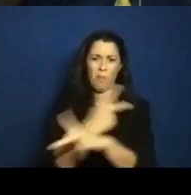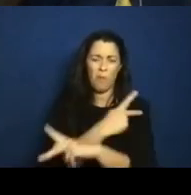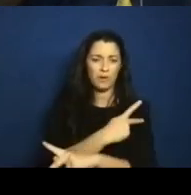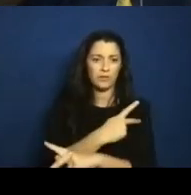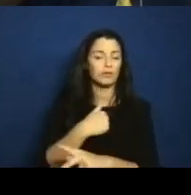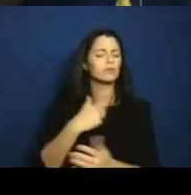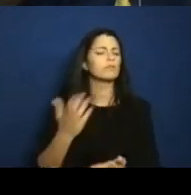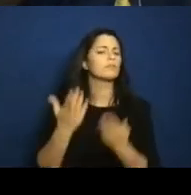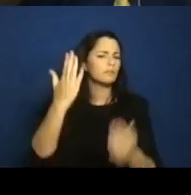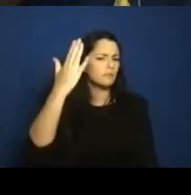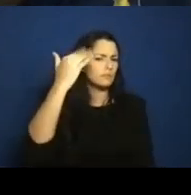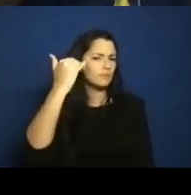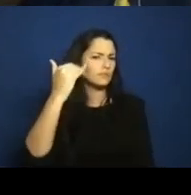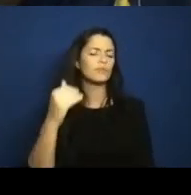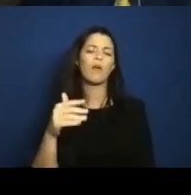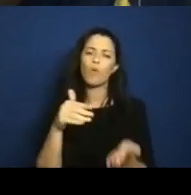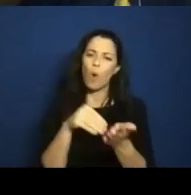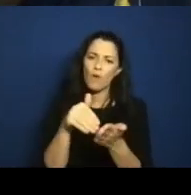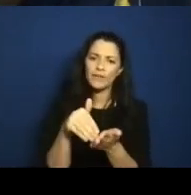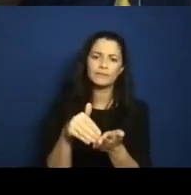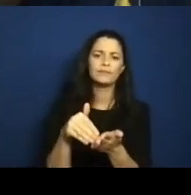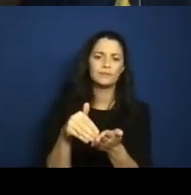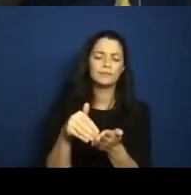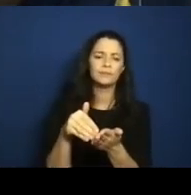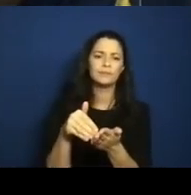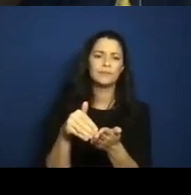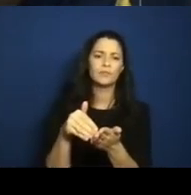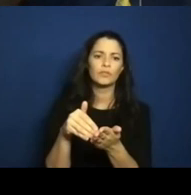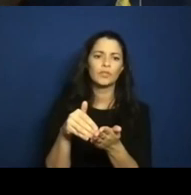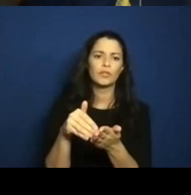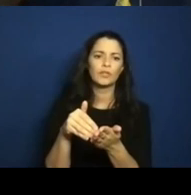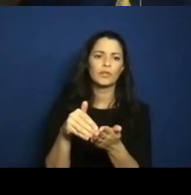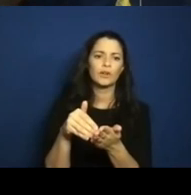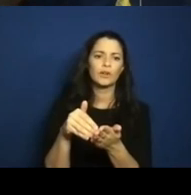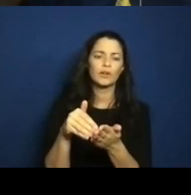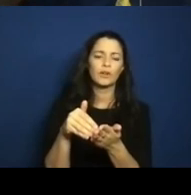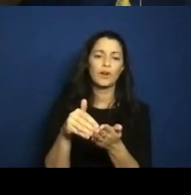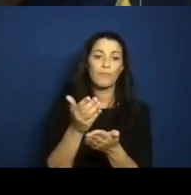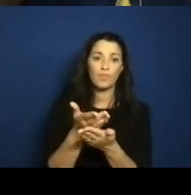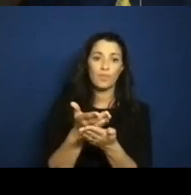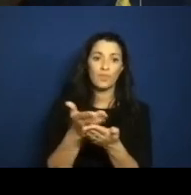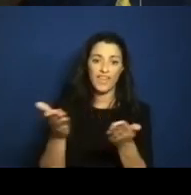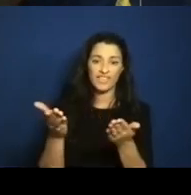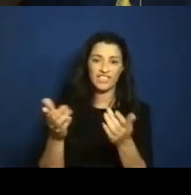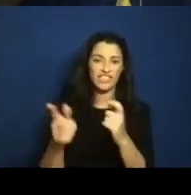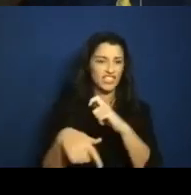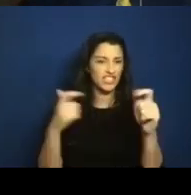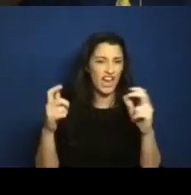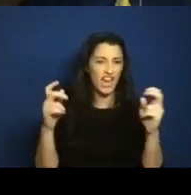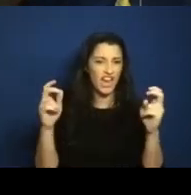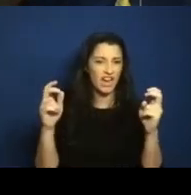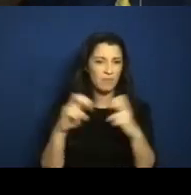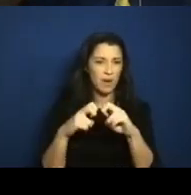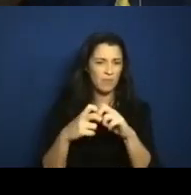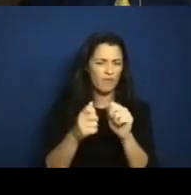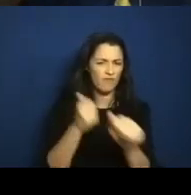up because a lot of times things were avoided, issues, big issues were avoided because